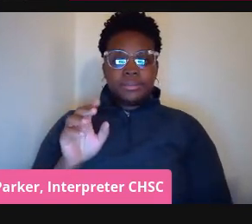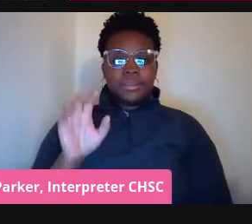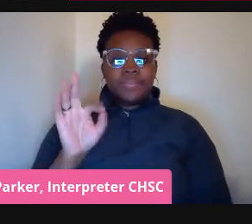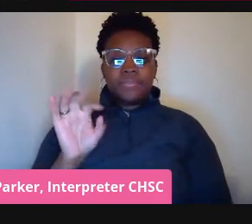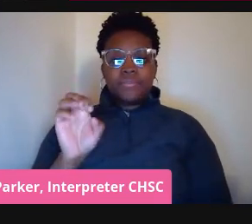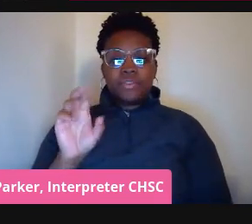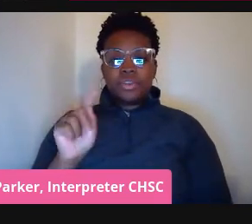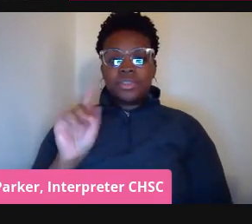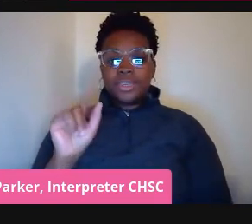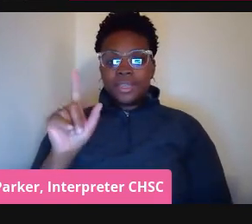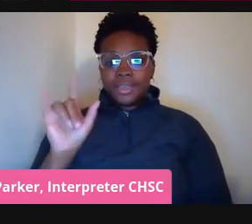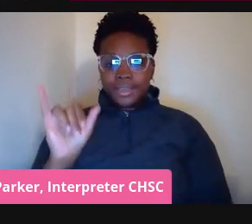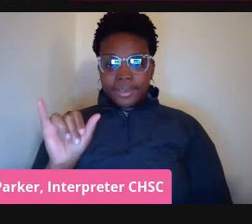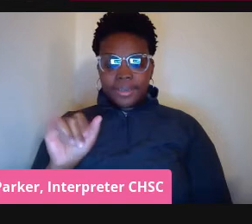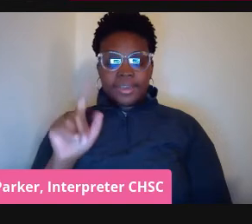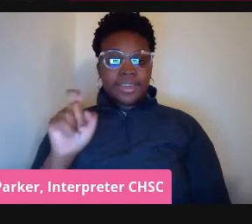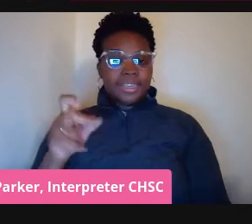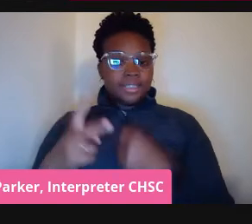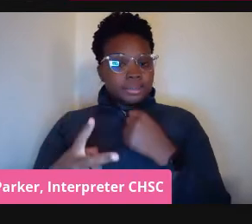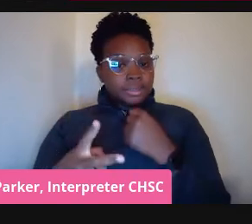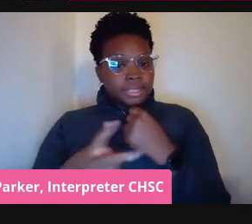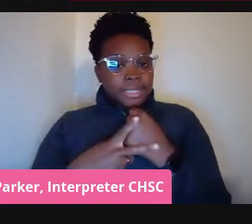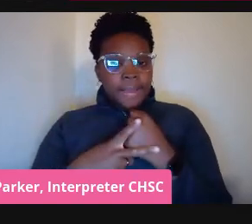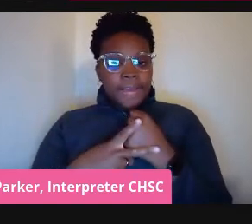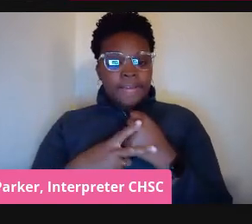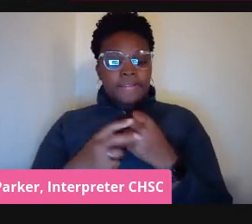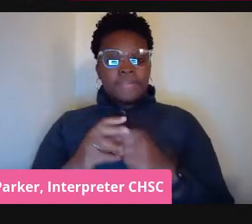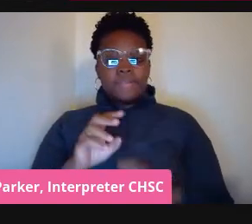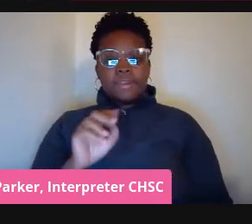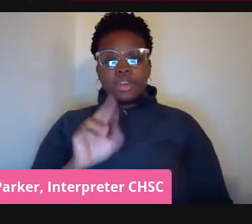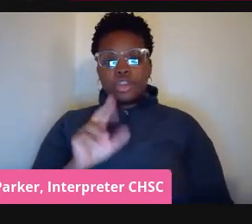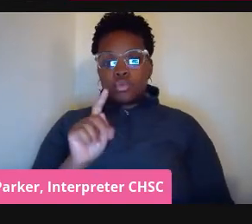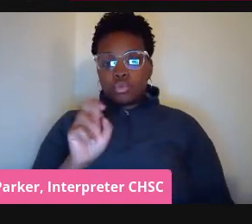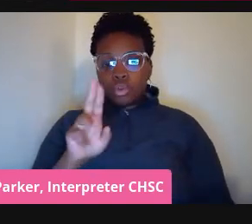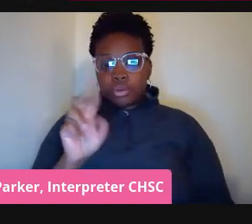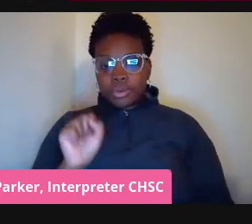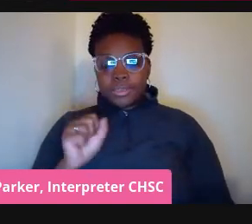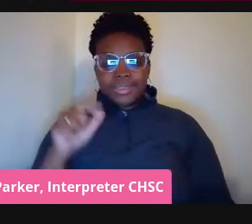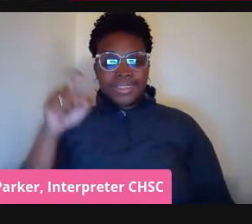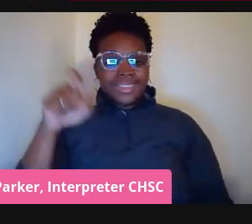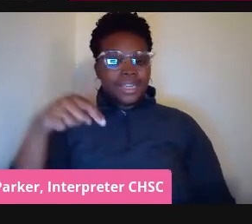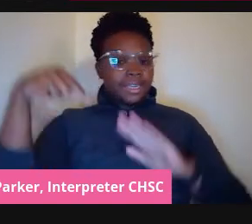they had to be into saving the uterus and have extensive